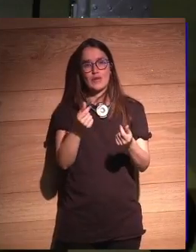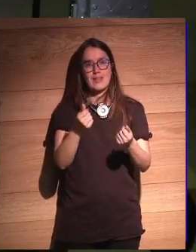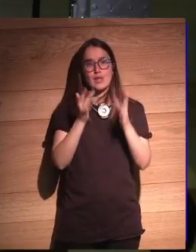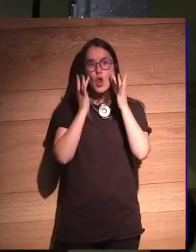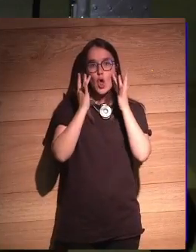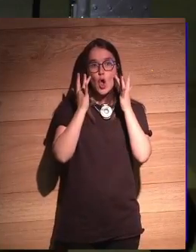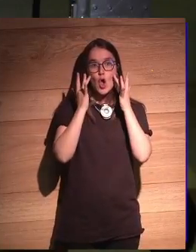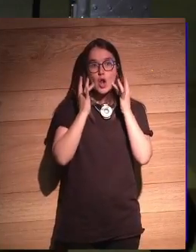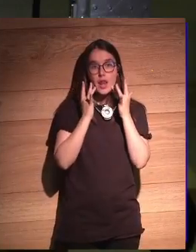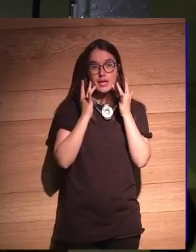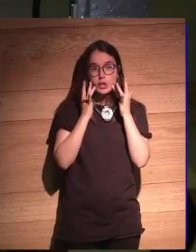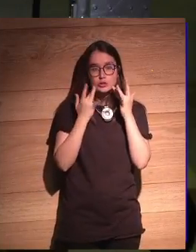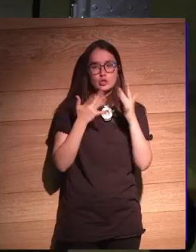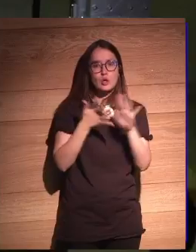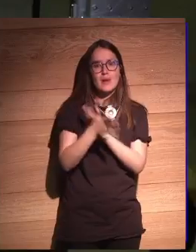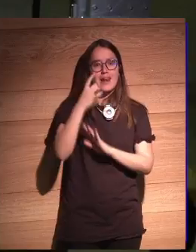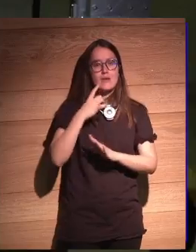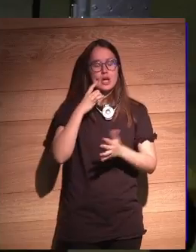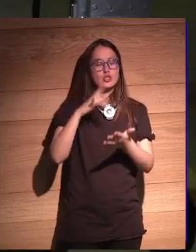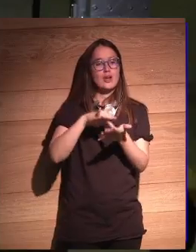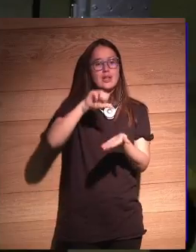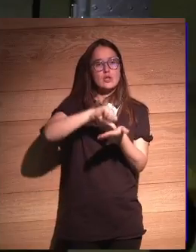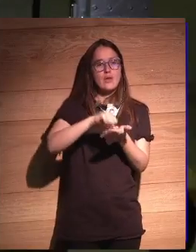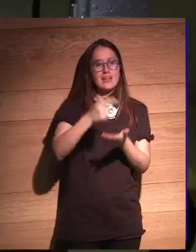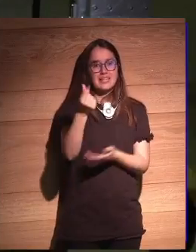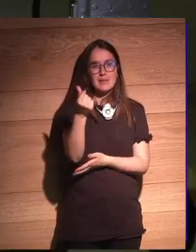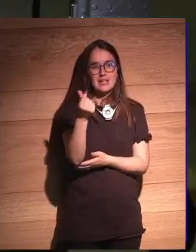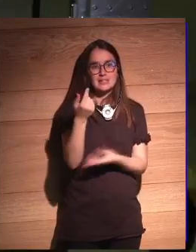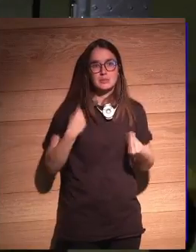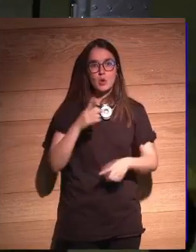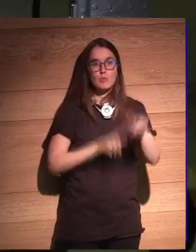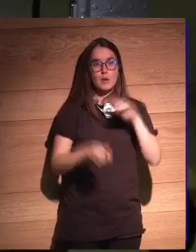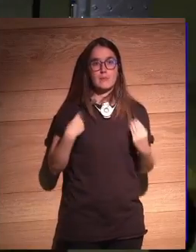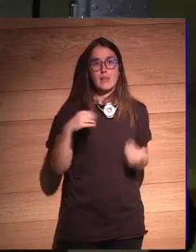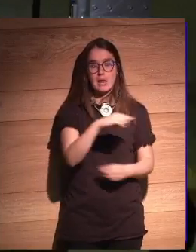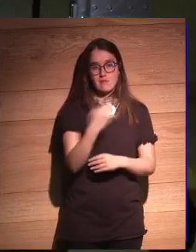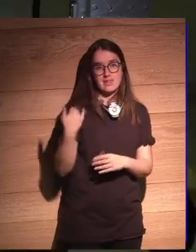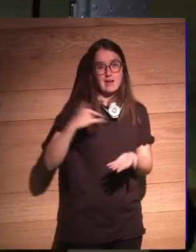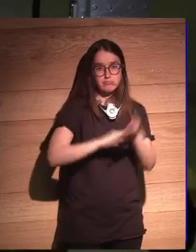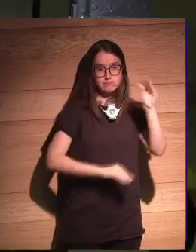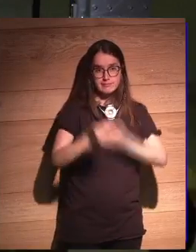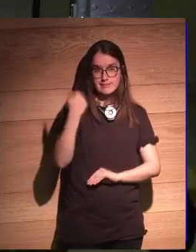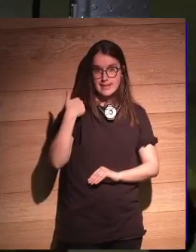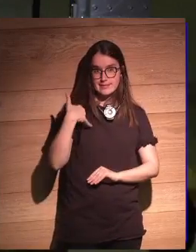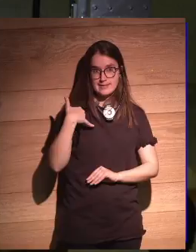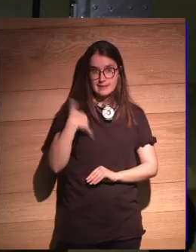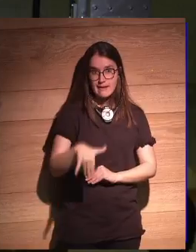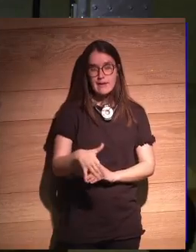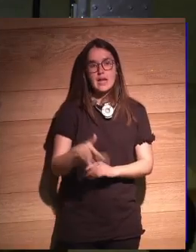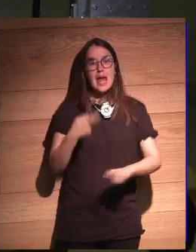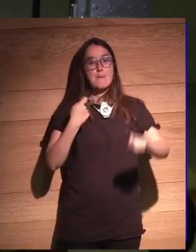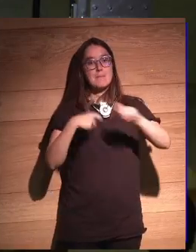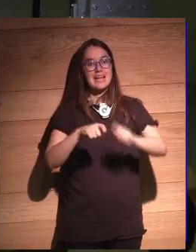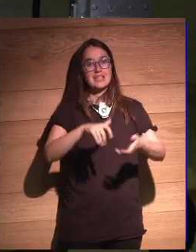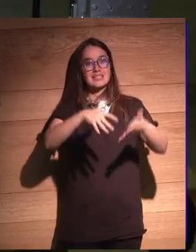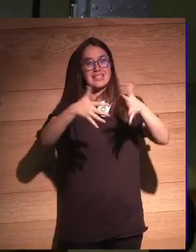history of capitalist cities that the housing problem was solved, the commodity character of housing is variable. It rises and